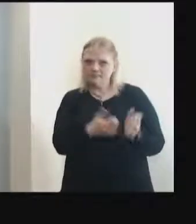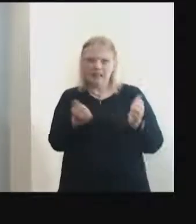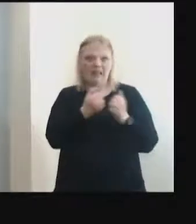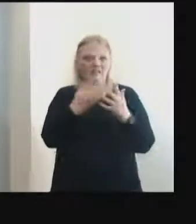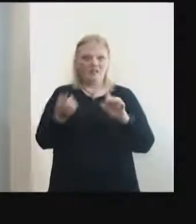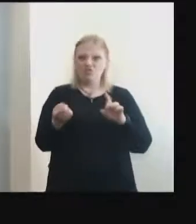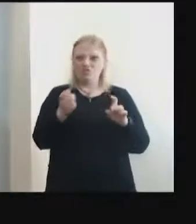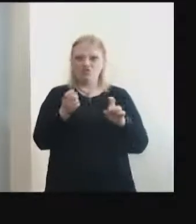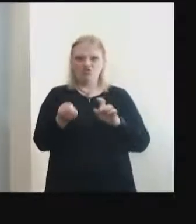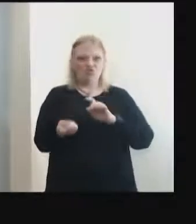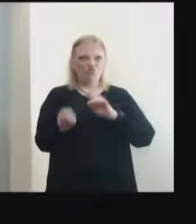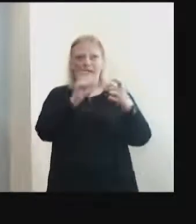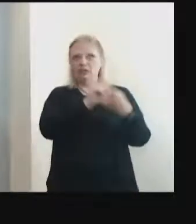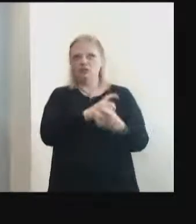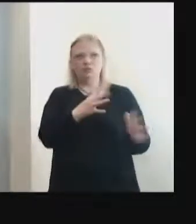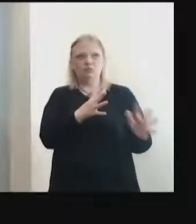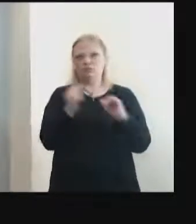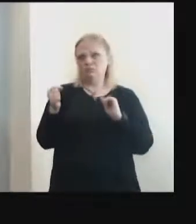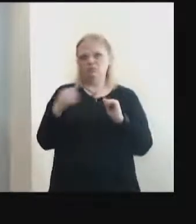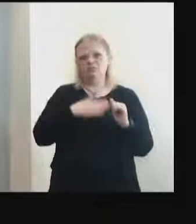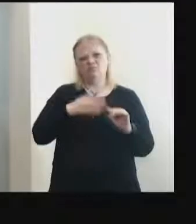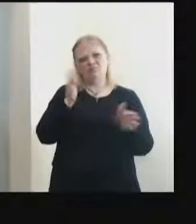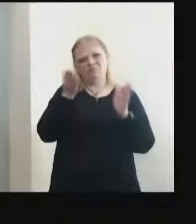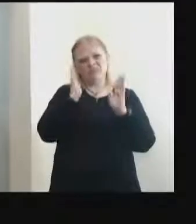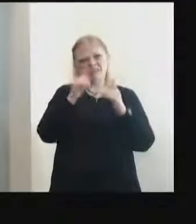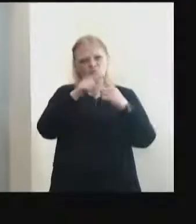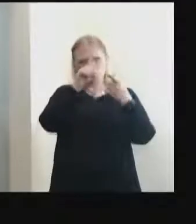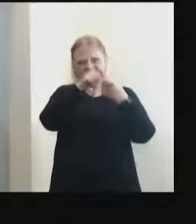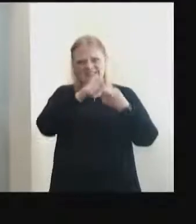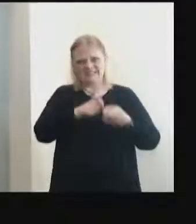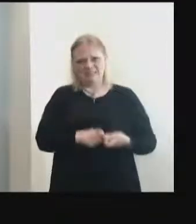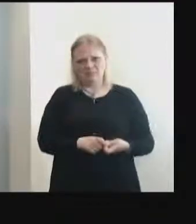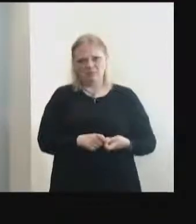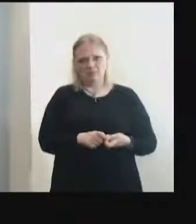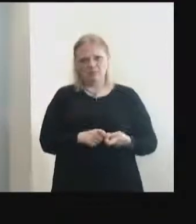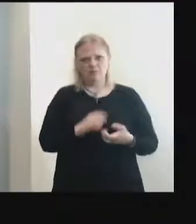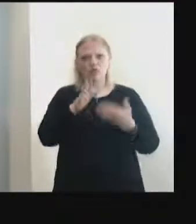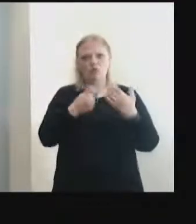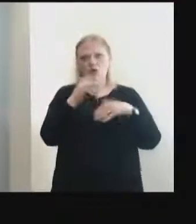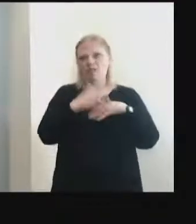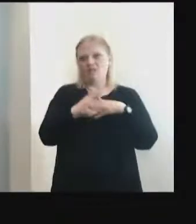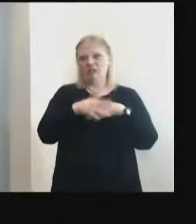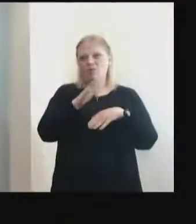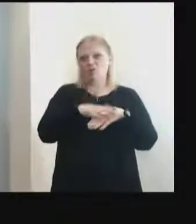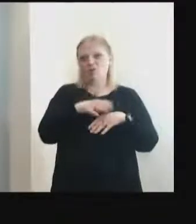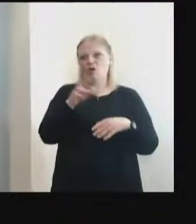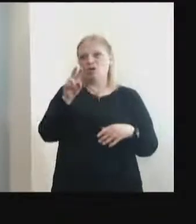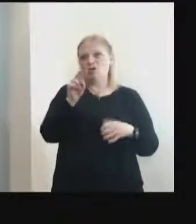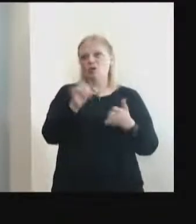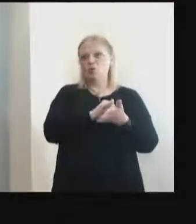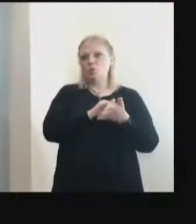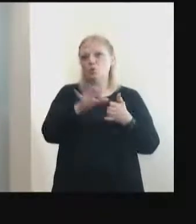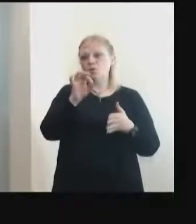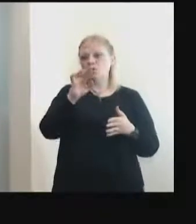changing rapidly, so please pay attention to detail. But all that is available on the New York Forward